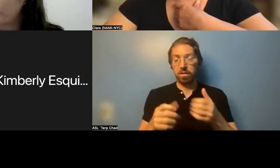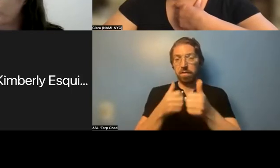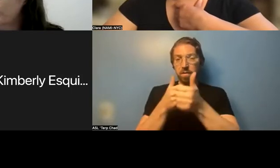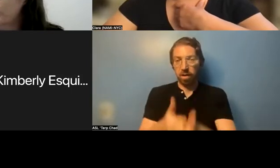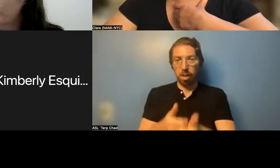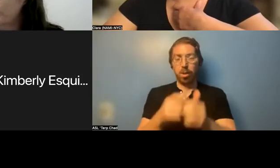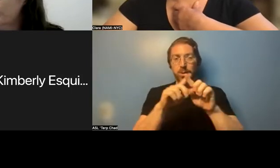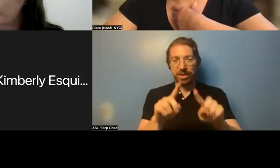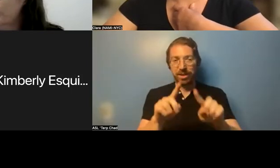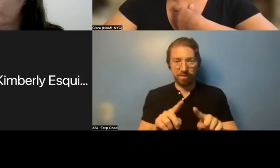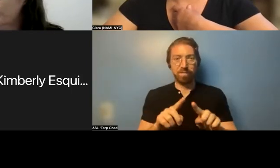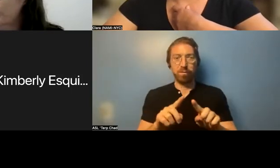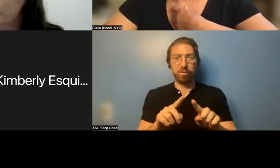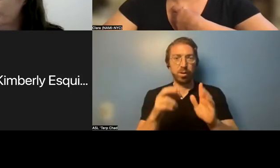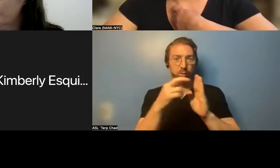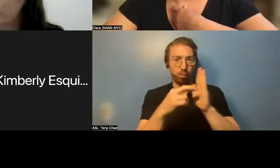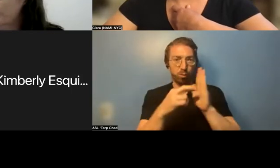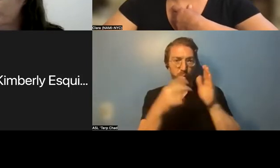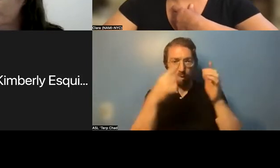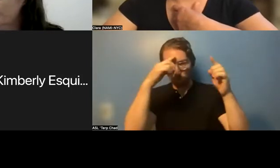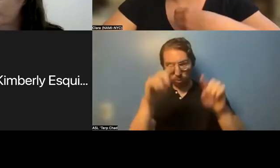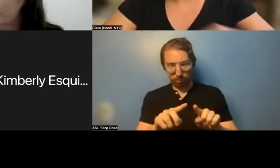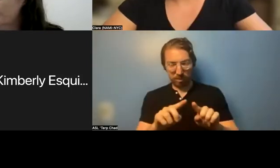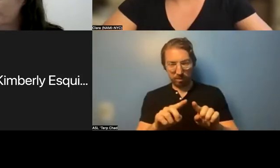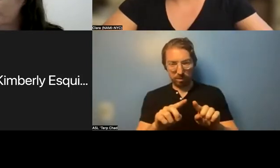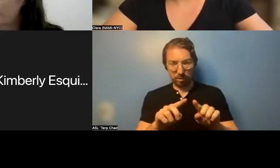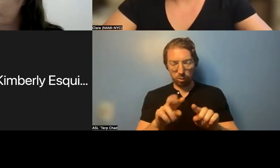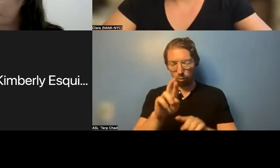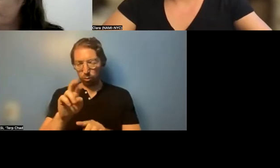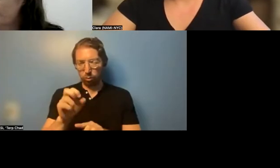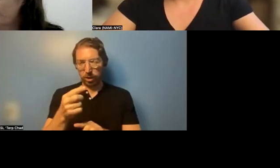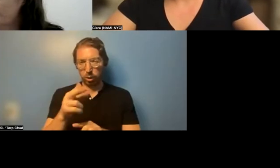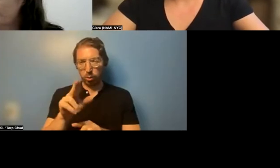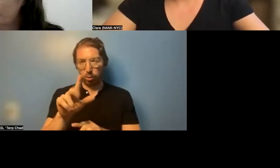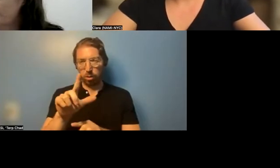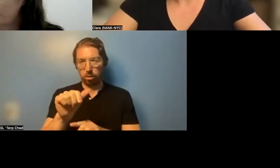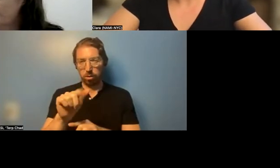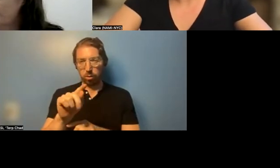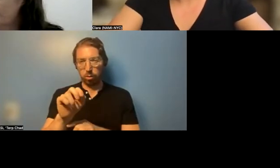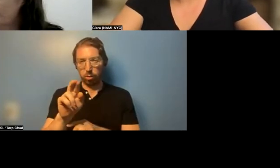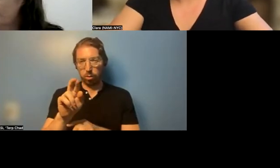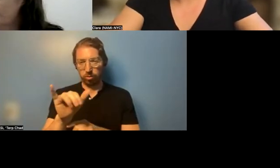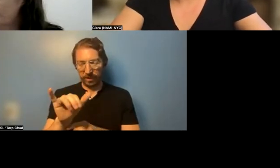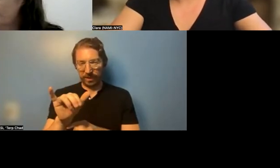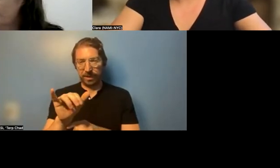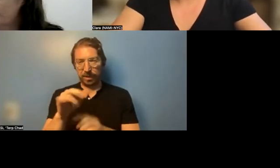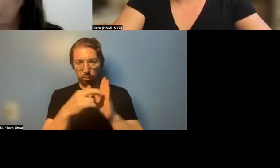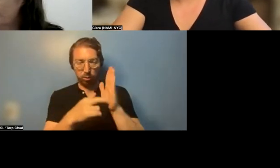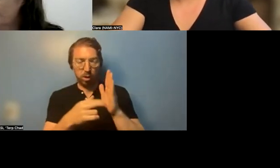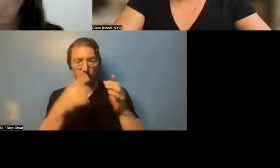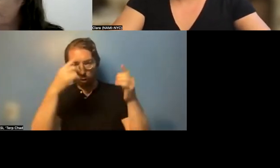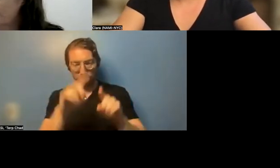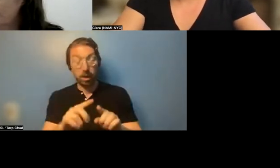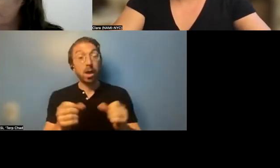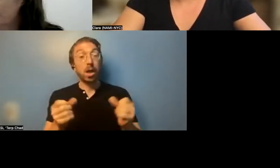Um, it can be complicated. It sounds like you already know what agreement applies to your housing, which is great. A lot of tenants don't